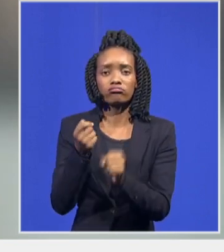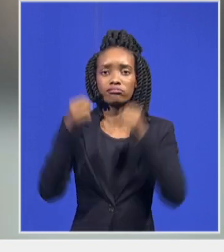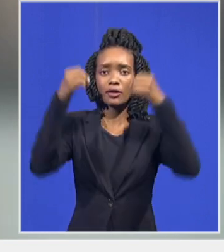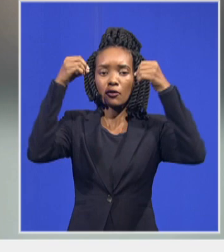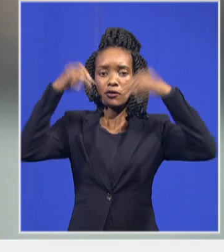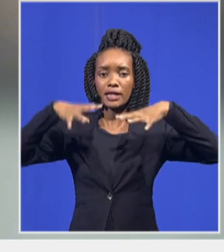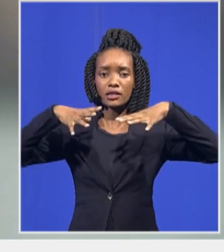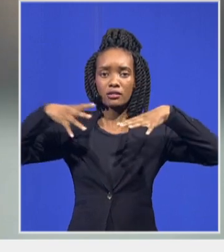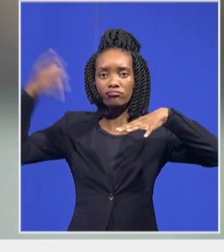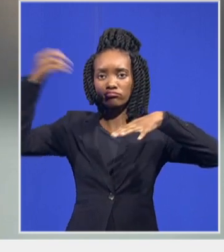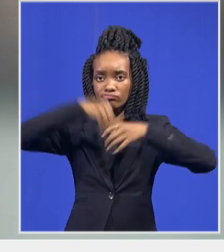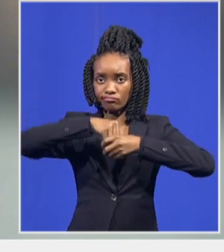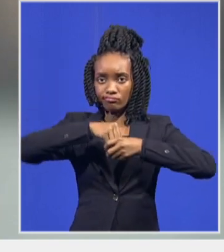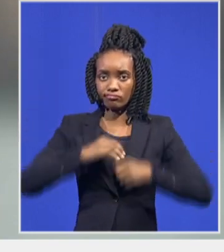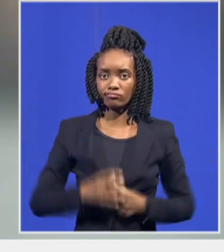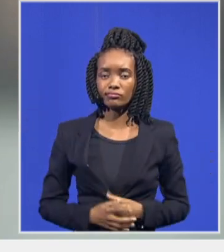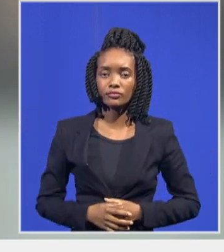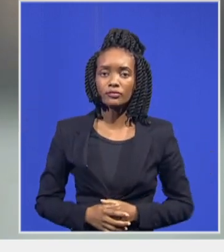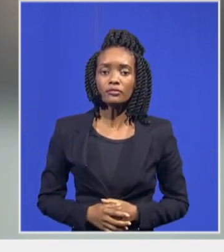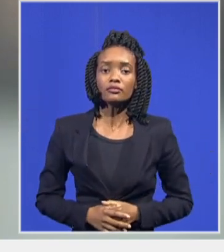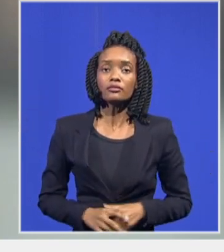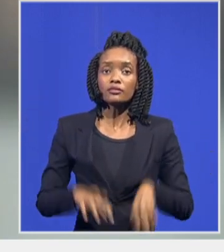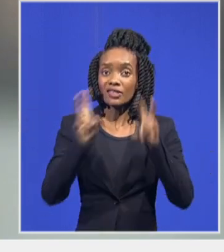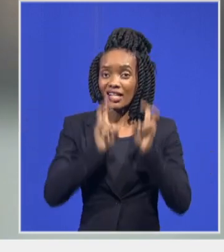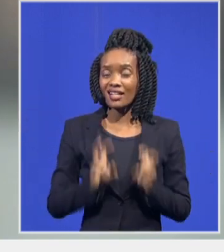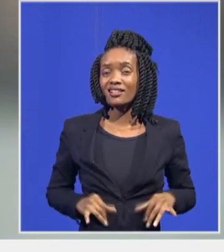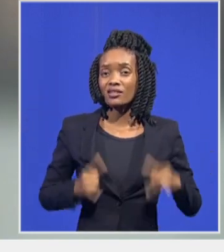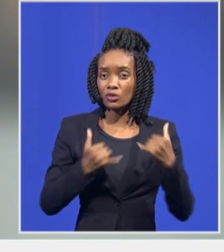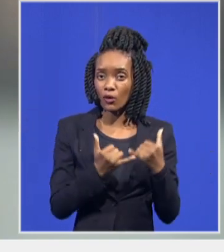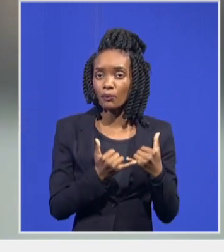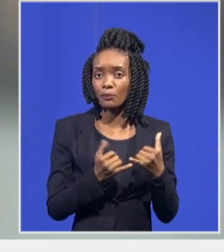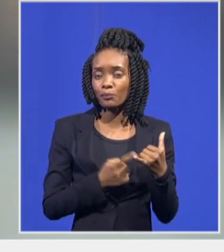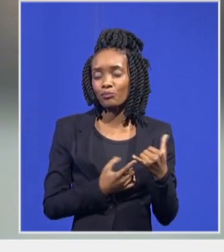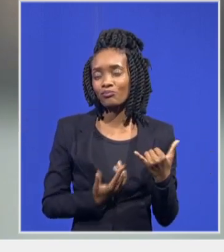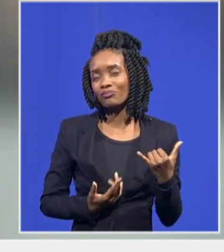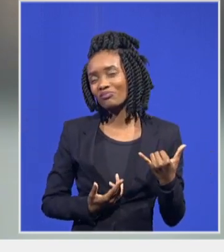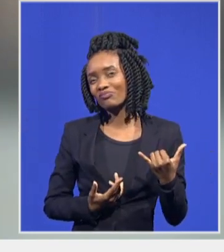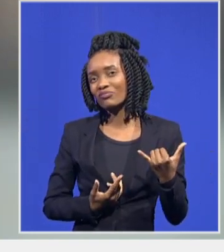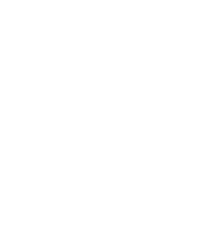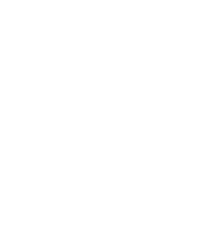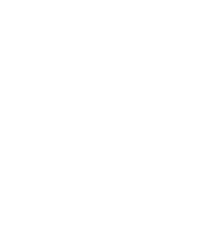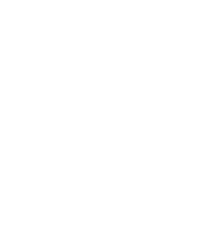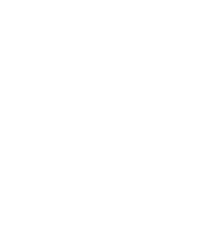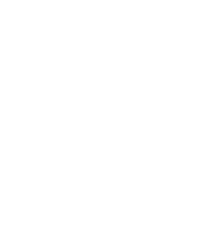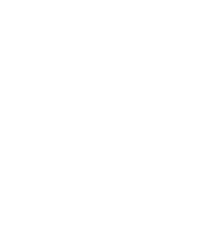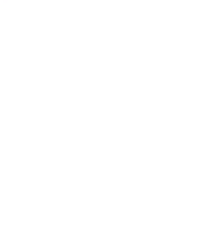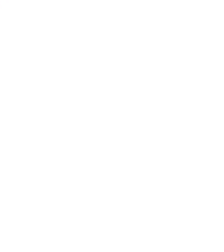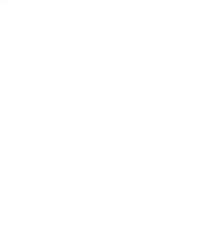Eskom is, in terms of the budget, restricted.